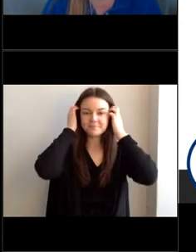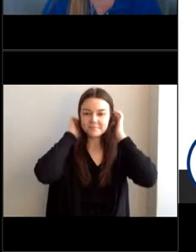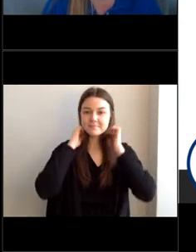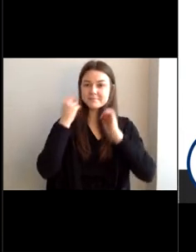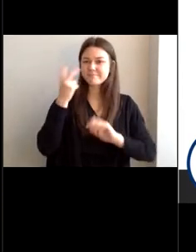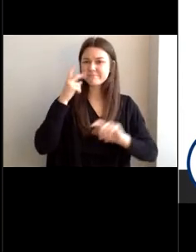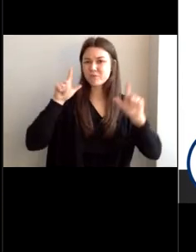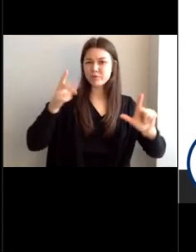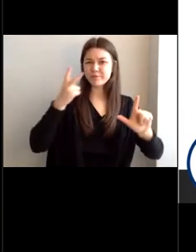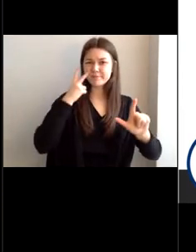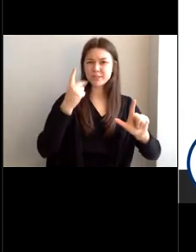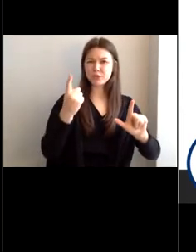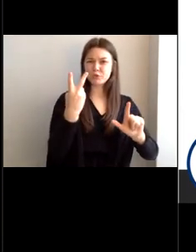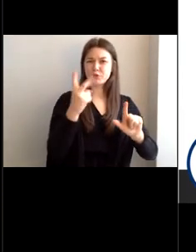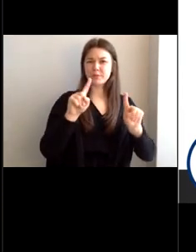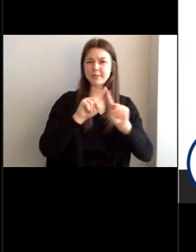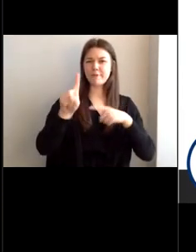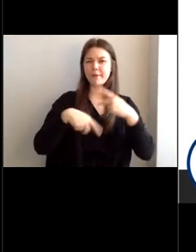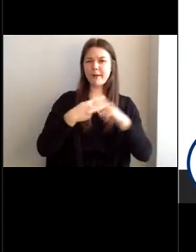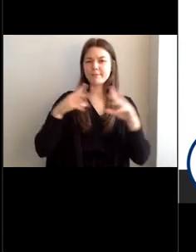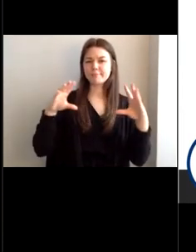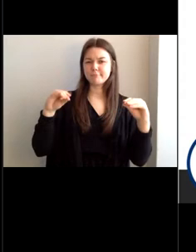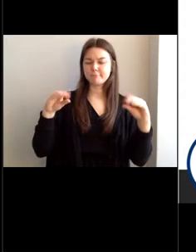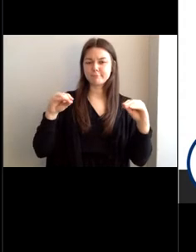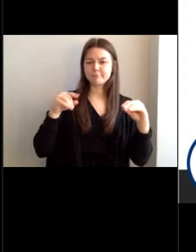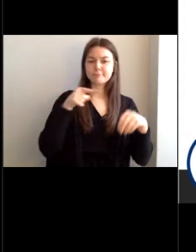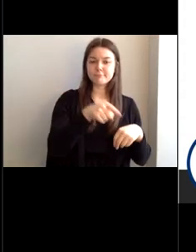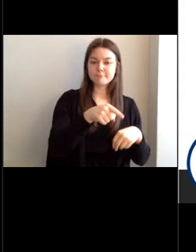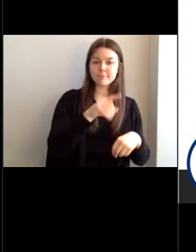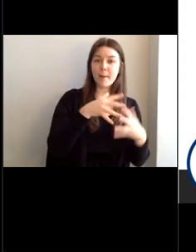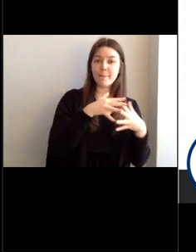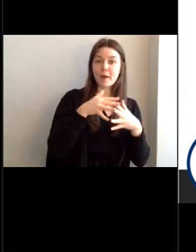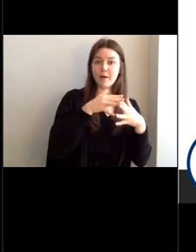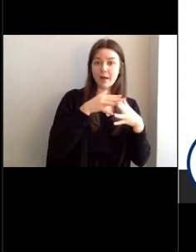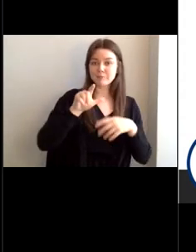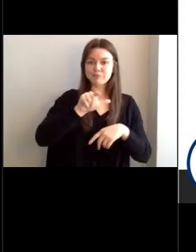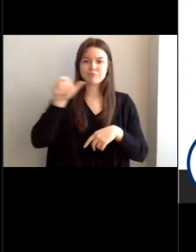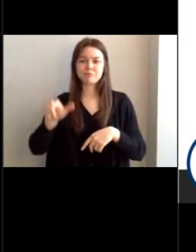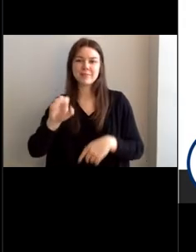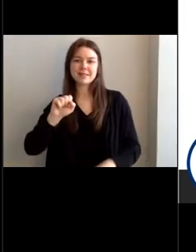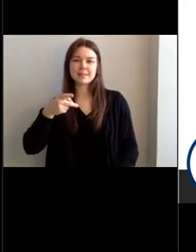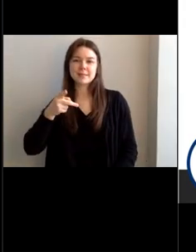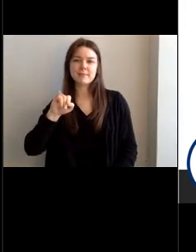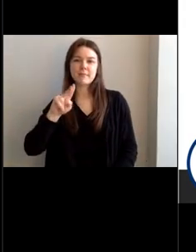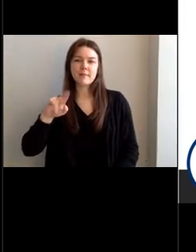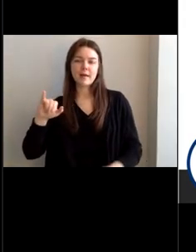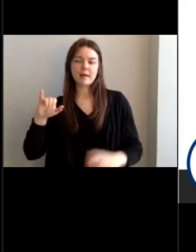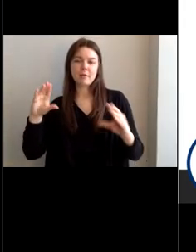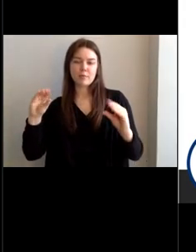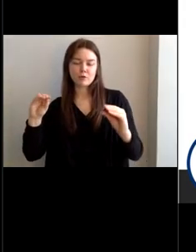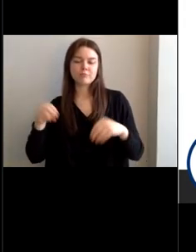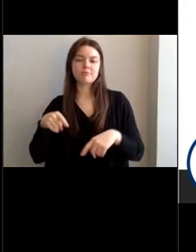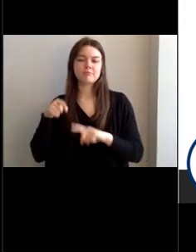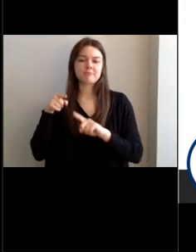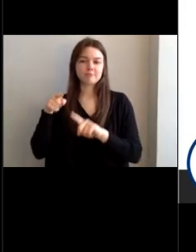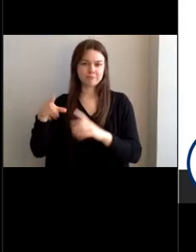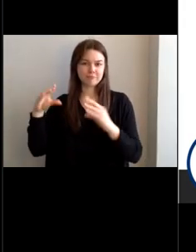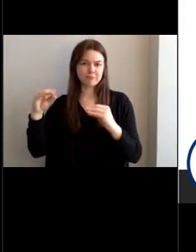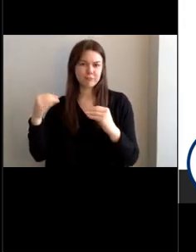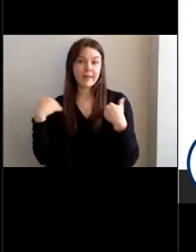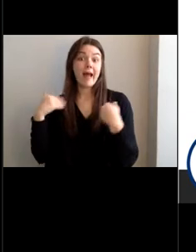lobsters. The first one is the American lobster. The second one is the spiny lobster. The spiny lobster is a lobster that we have locally